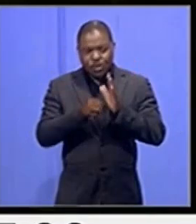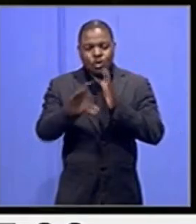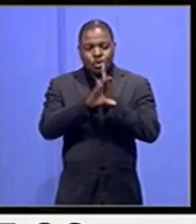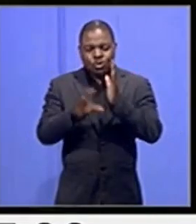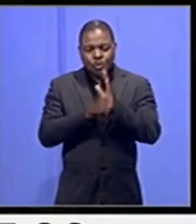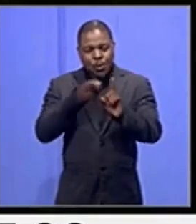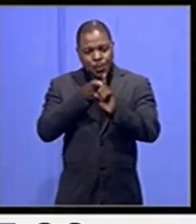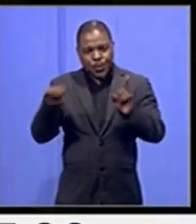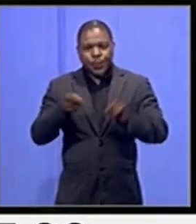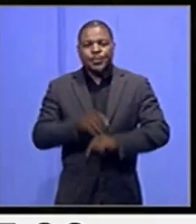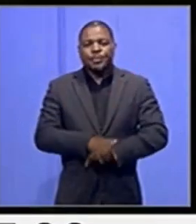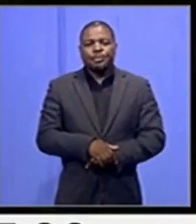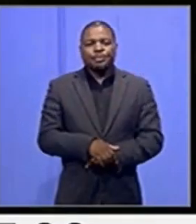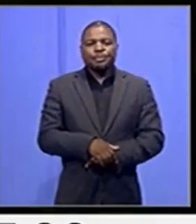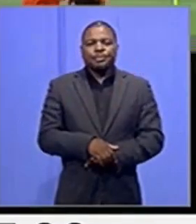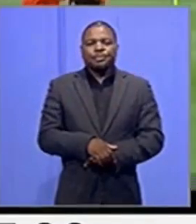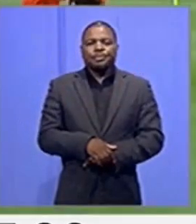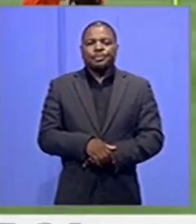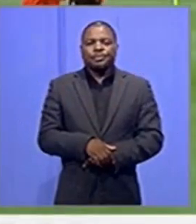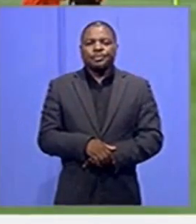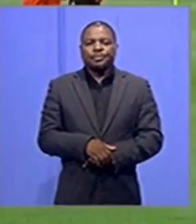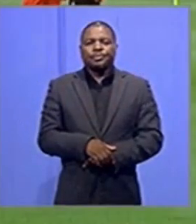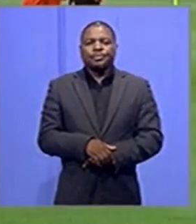wa naga.